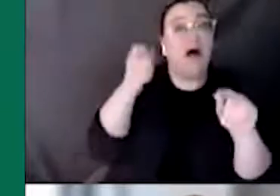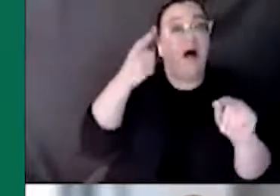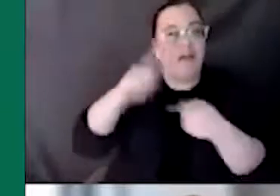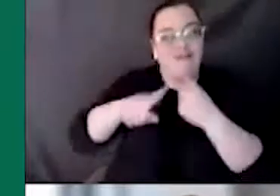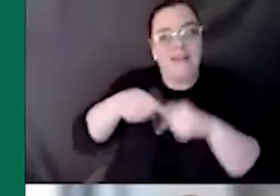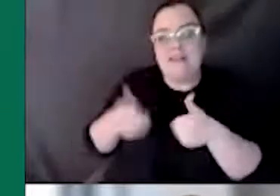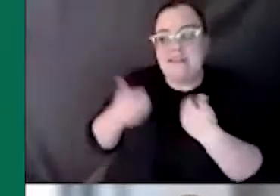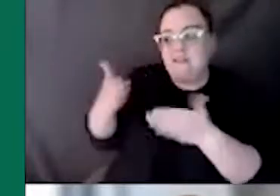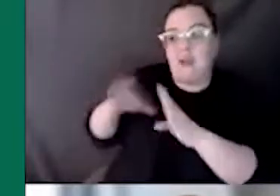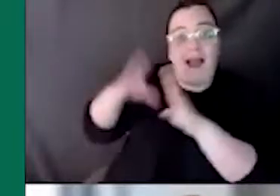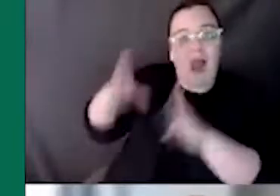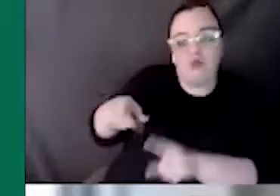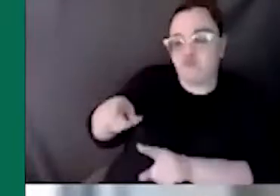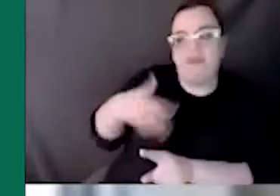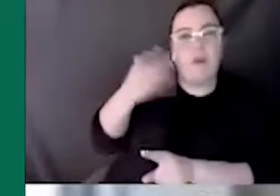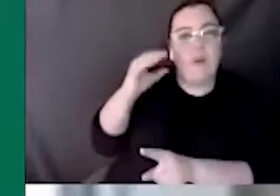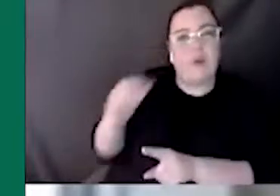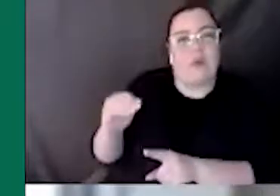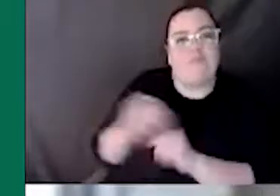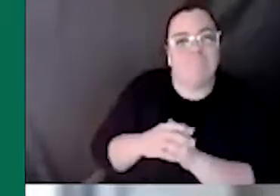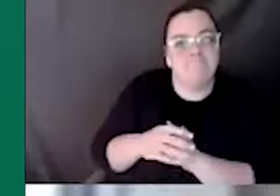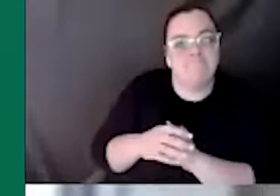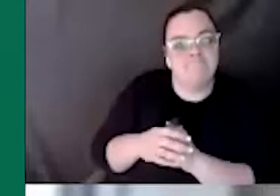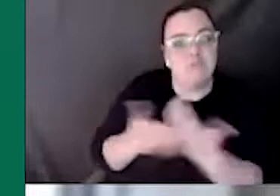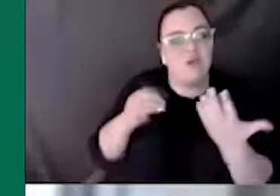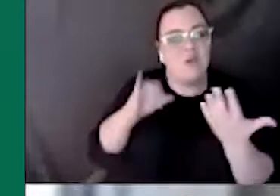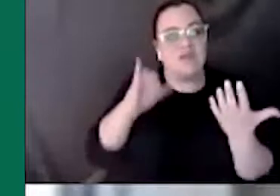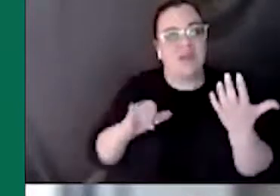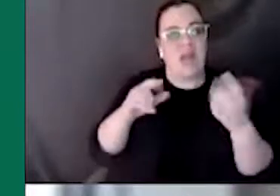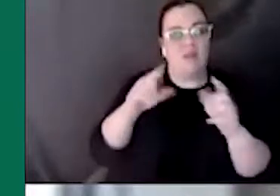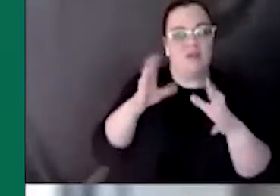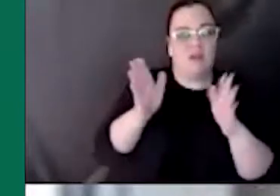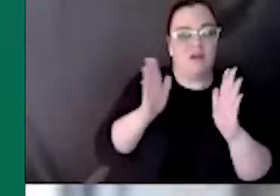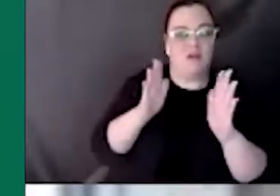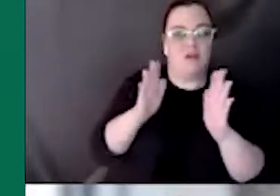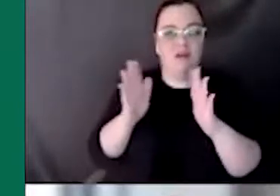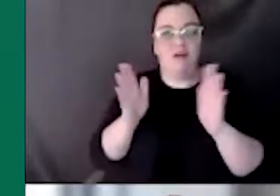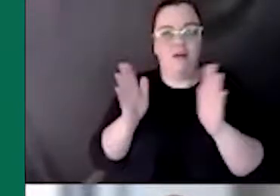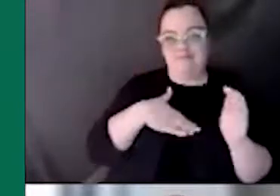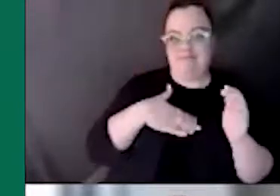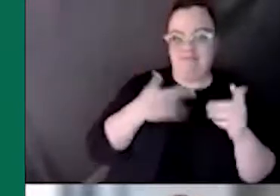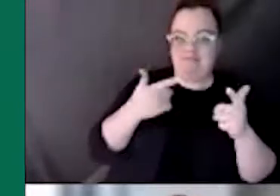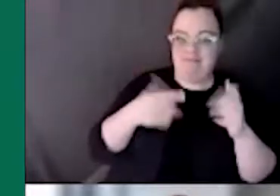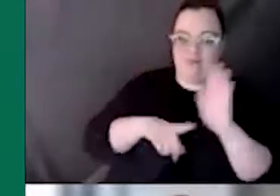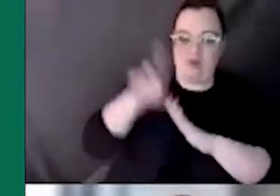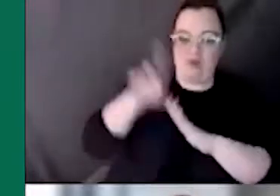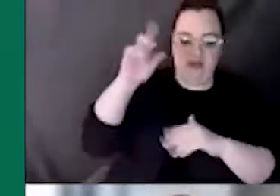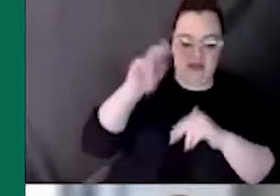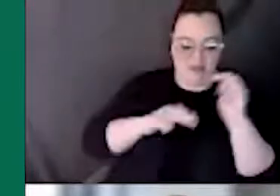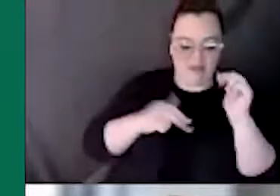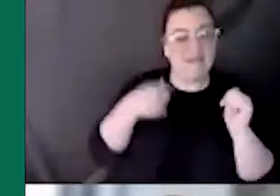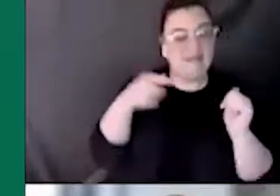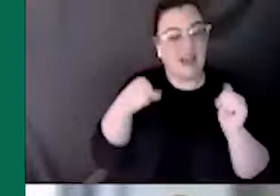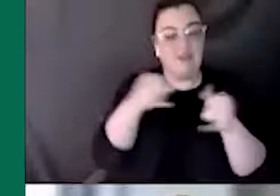all because it was that long period distant motion that you get. That's the end of the quake update for these 3